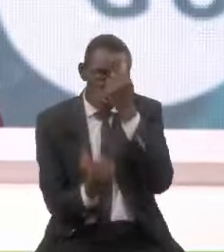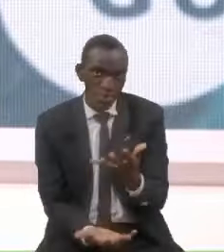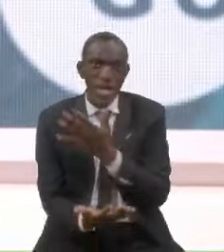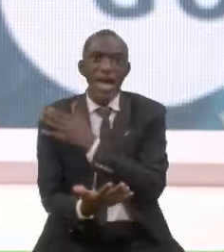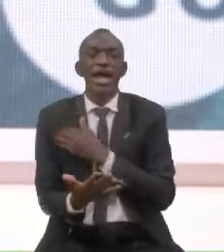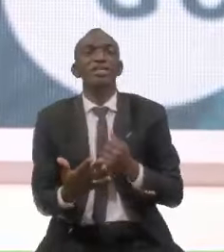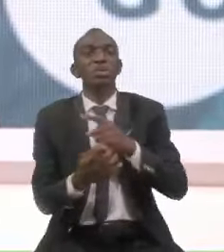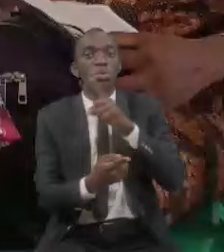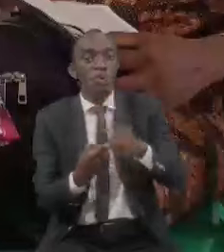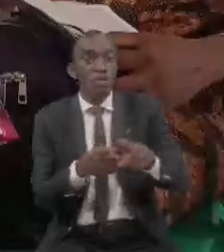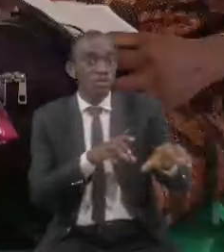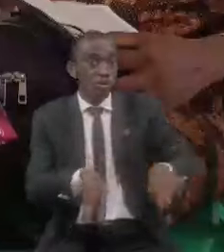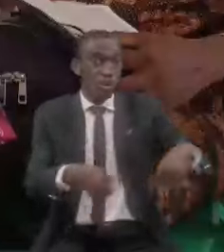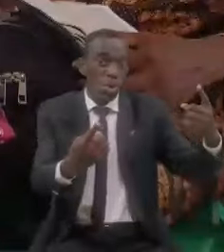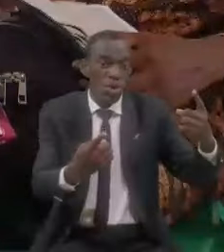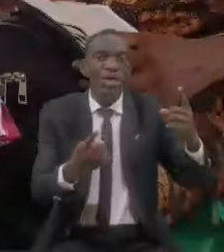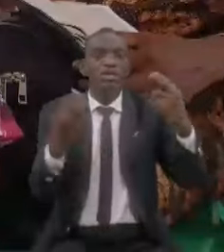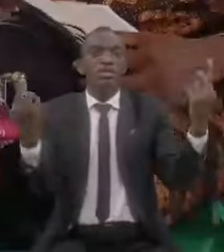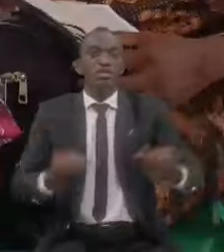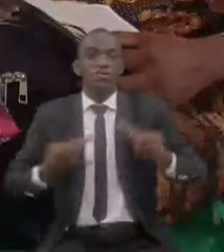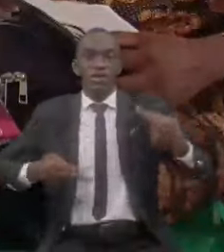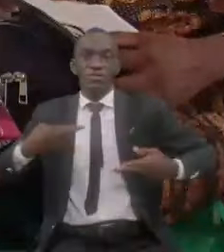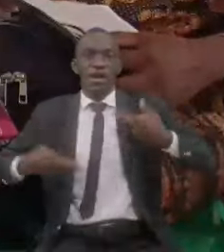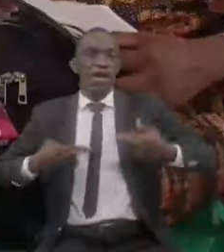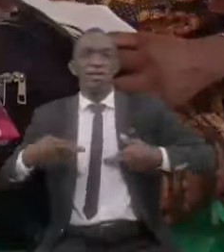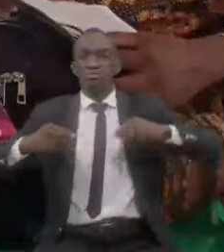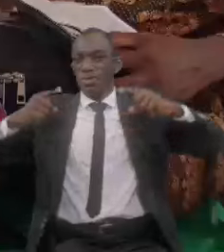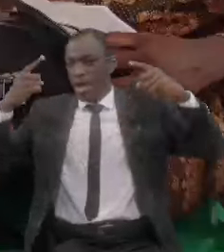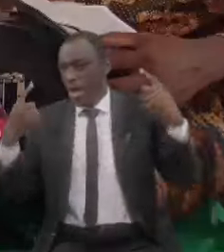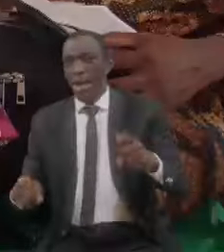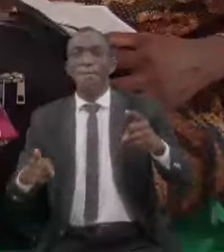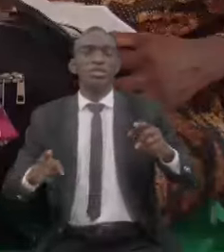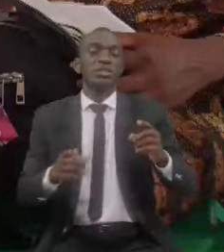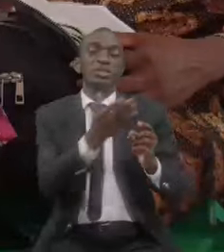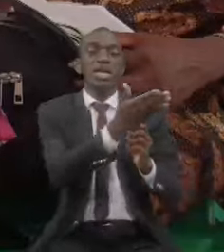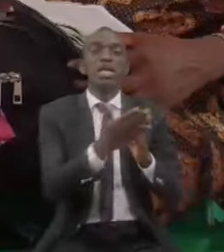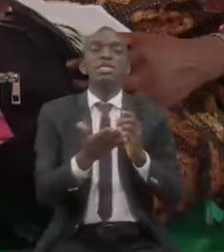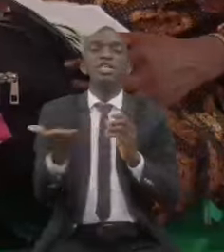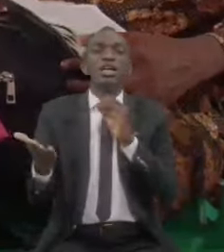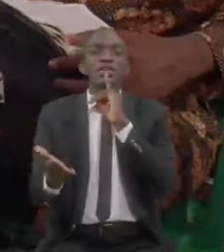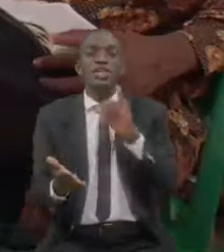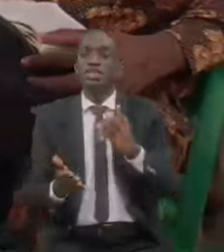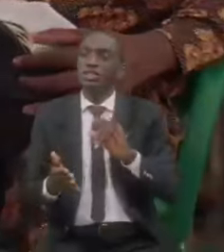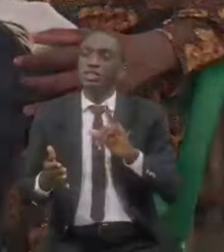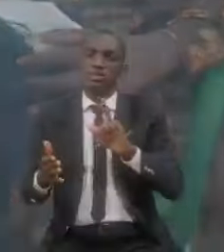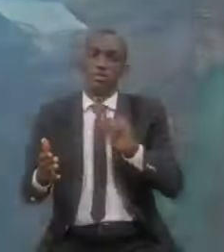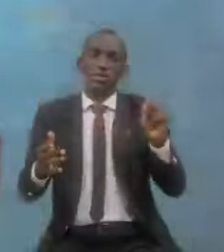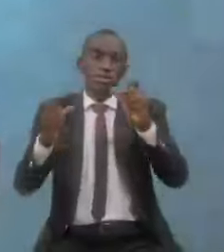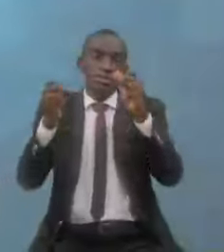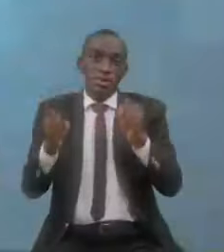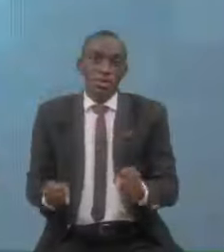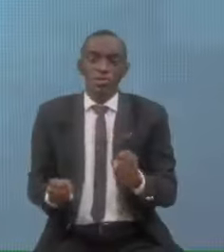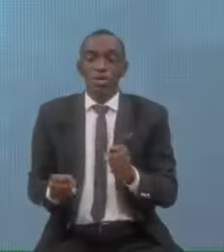breakthrough in front of you. As you rely on the Holy Spirit, remember, take